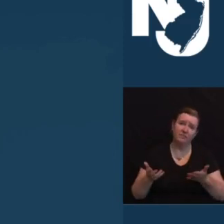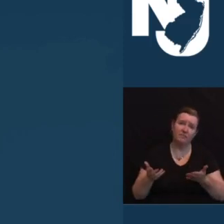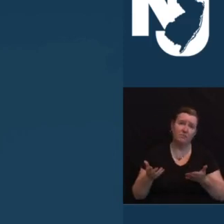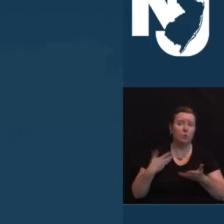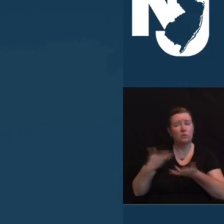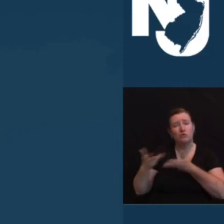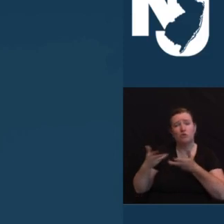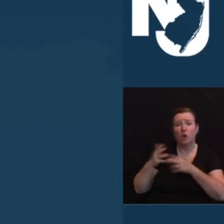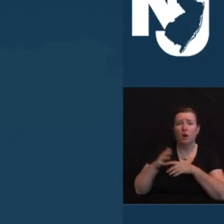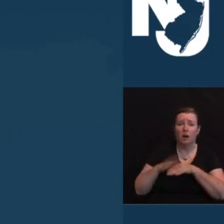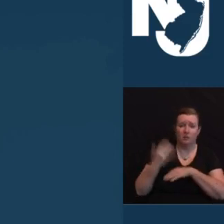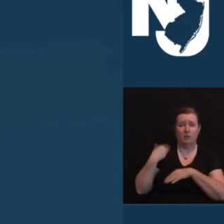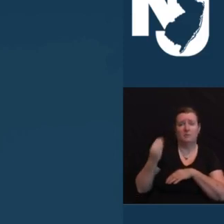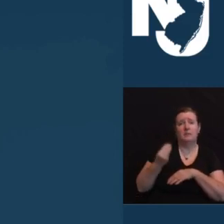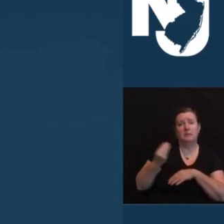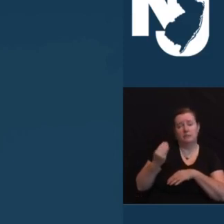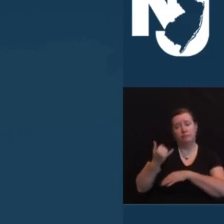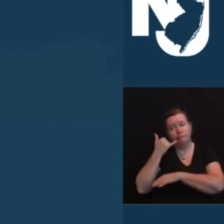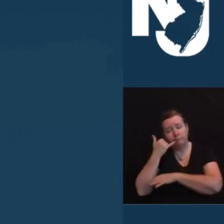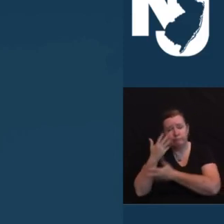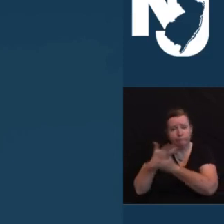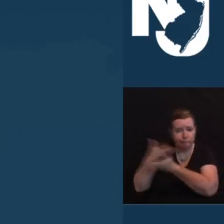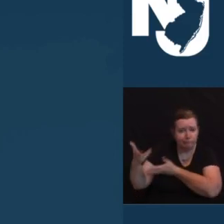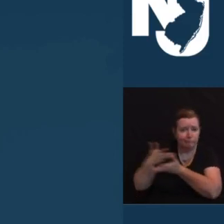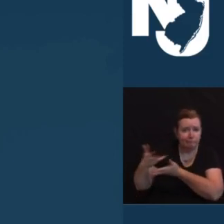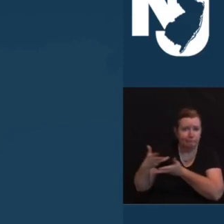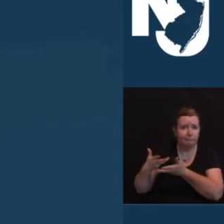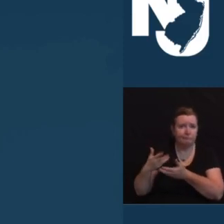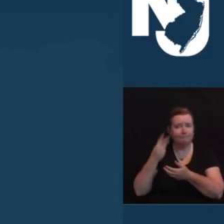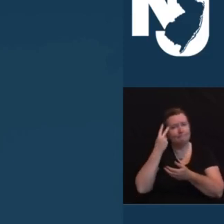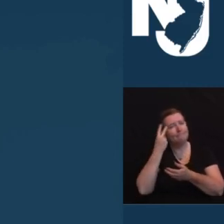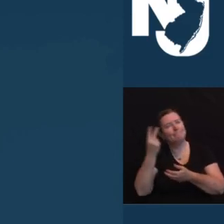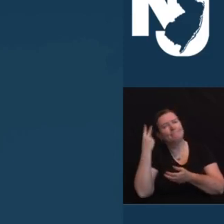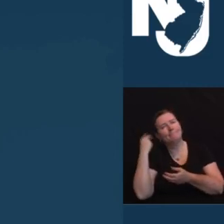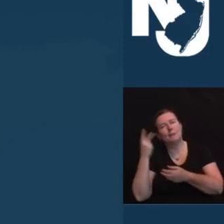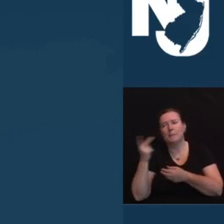Monday about their time in the Air Force, especially